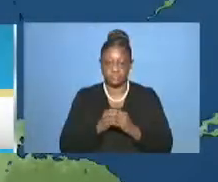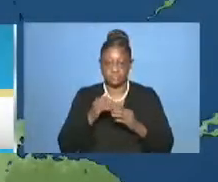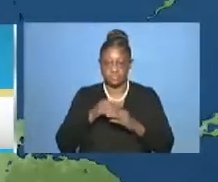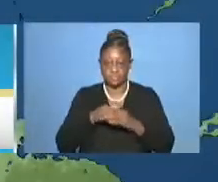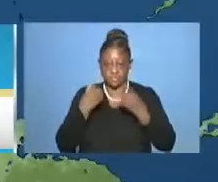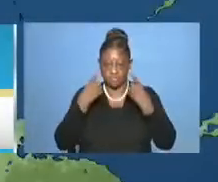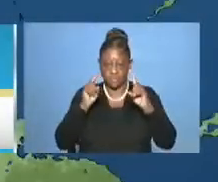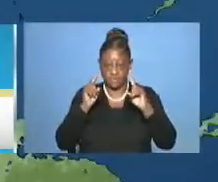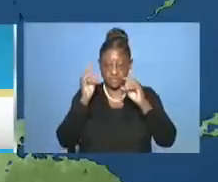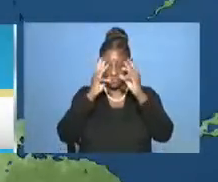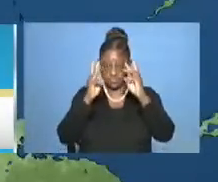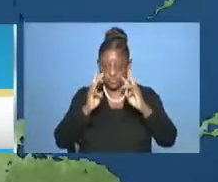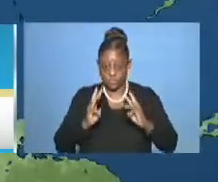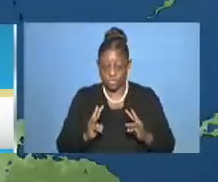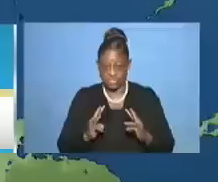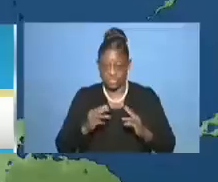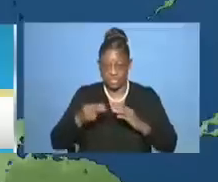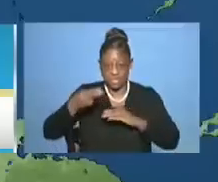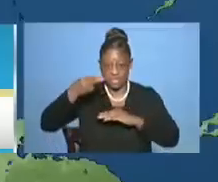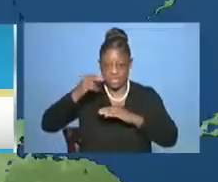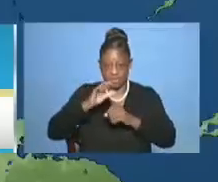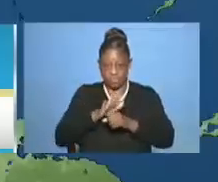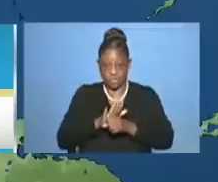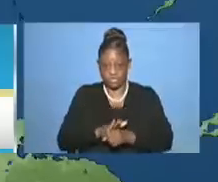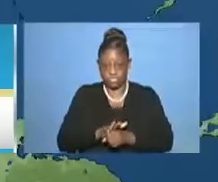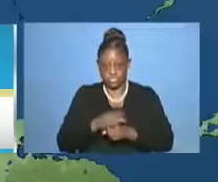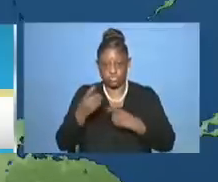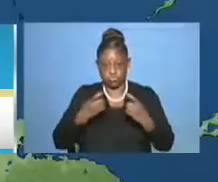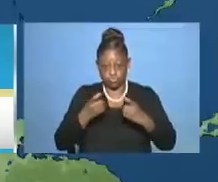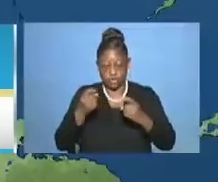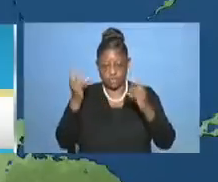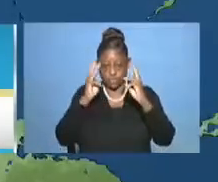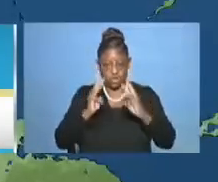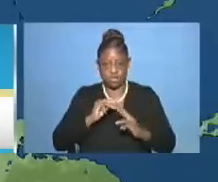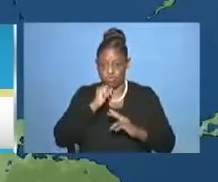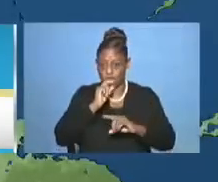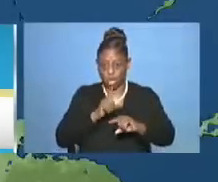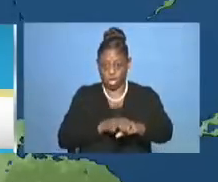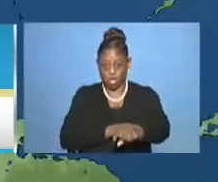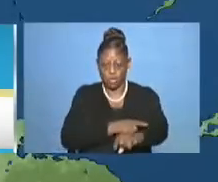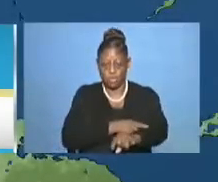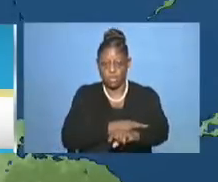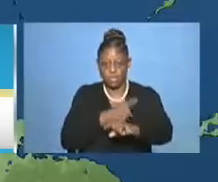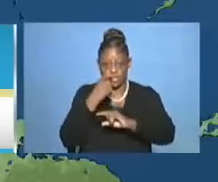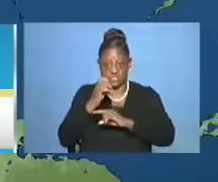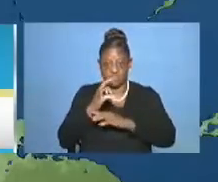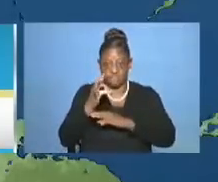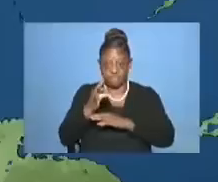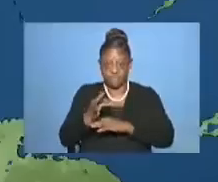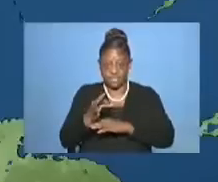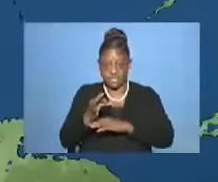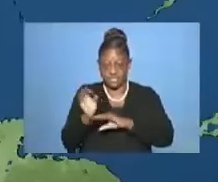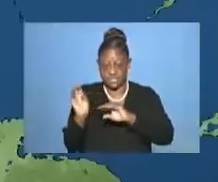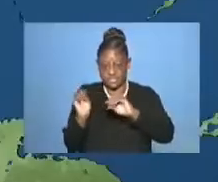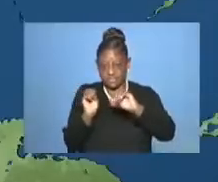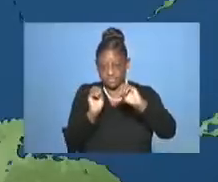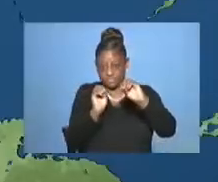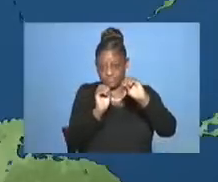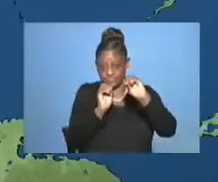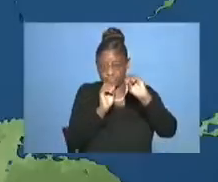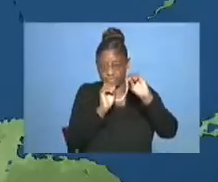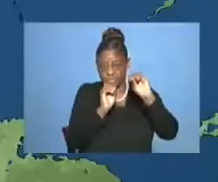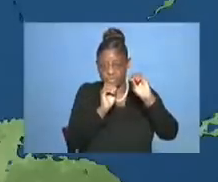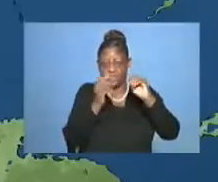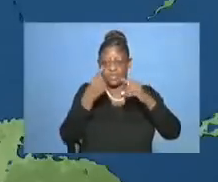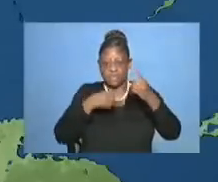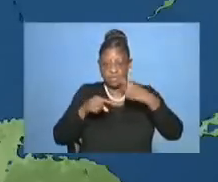In our final look at weather, high pressure is in control of our weather, but not for long. There is an advancing frontal system. You can see the leading edge of that now